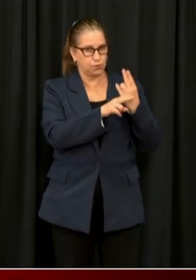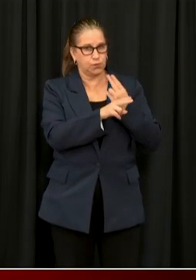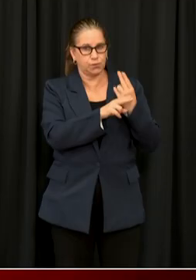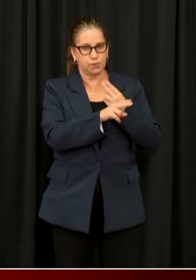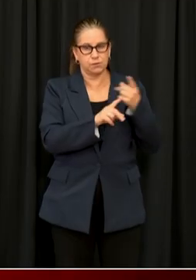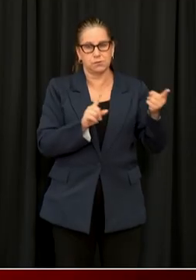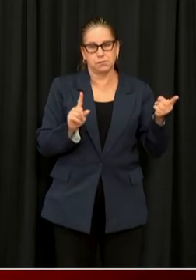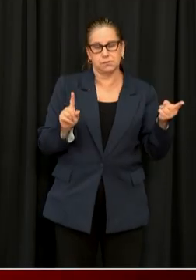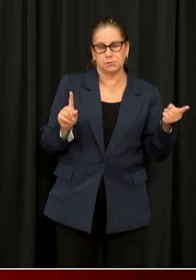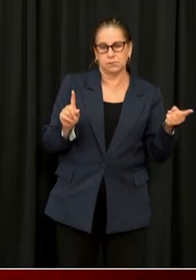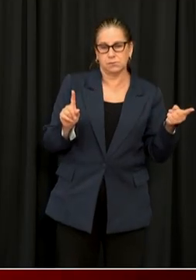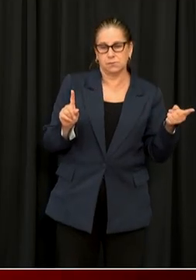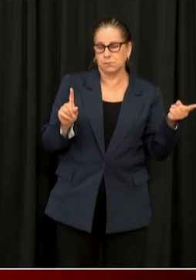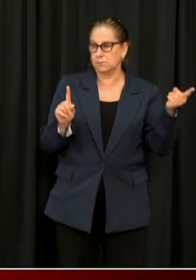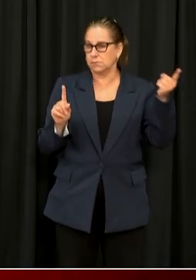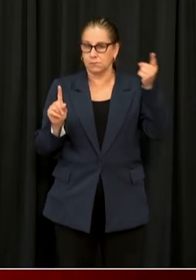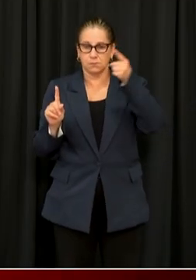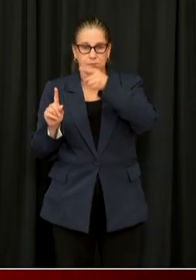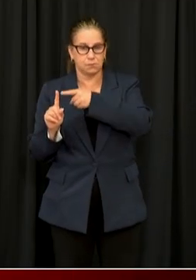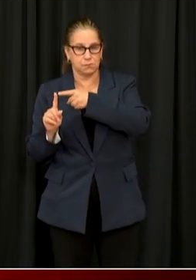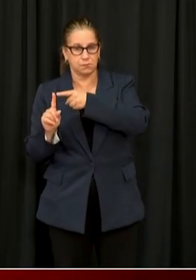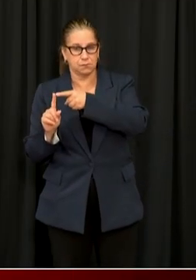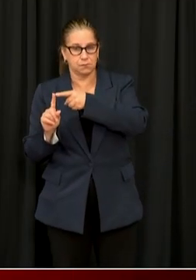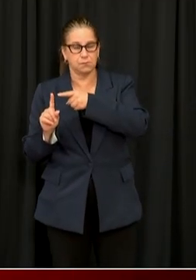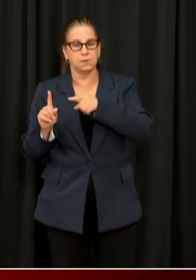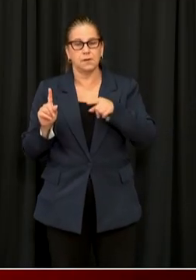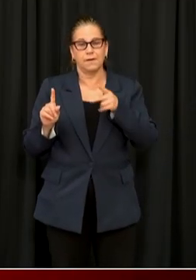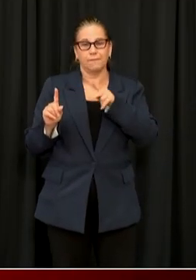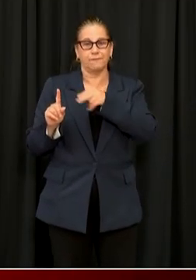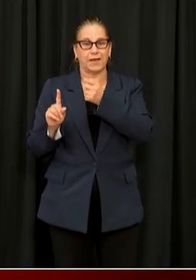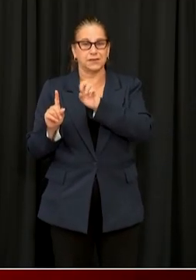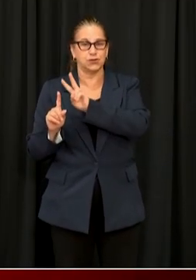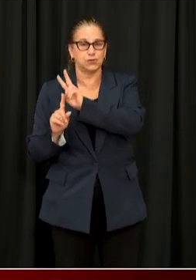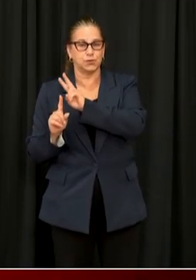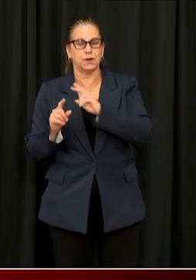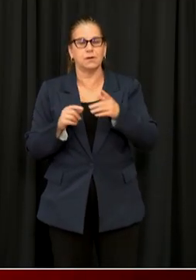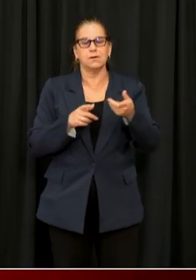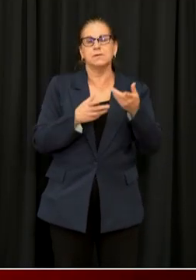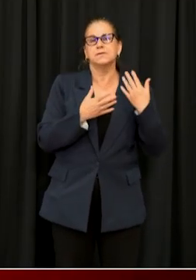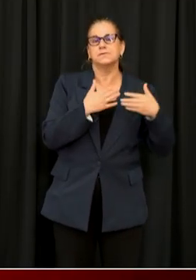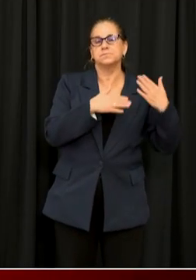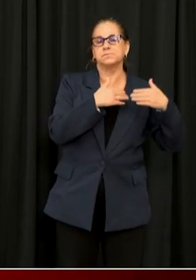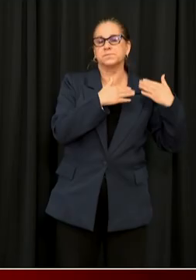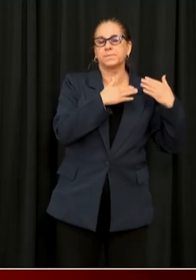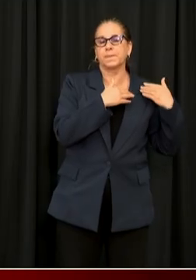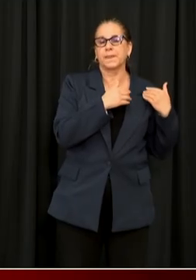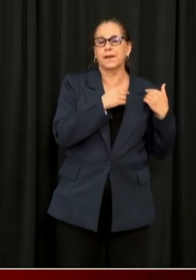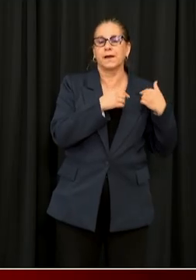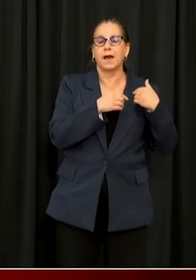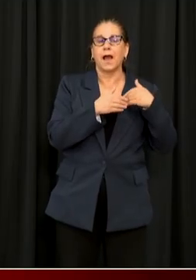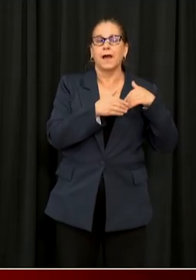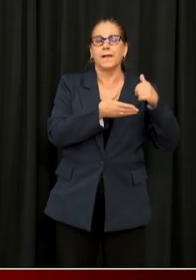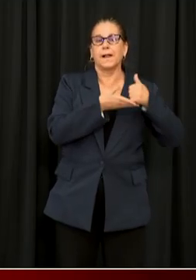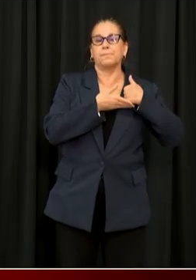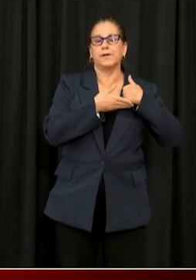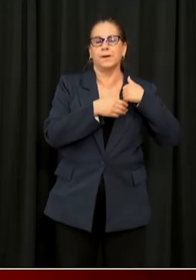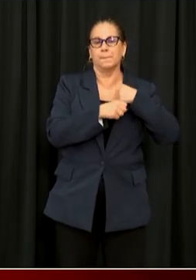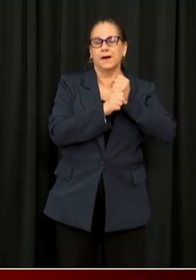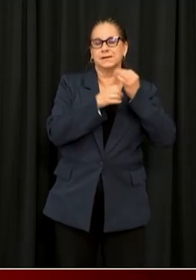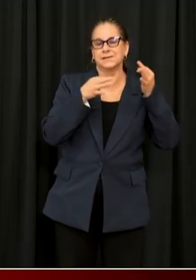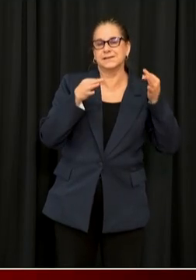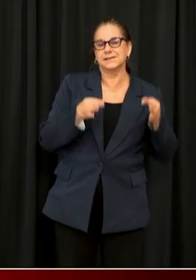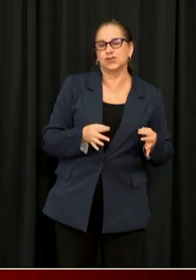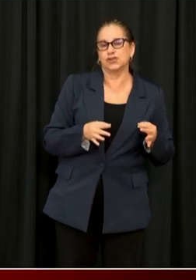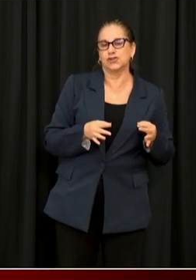If you go back to the previous slide, as the mayor mentioned, our decision making, even though we continue to